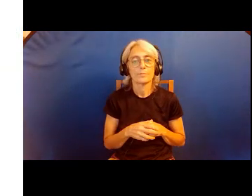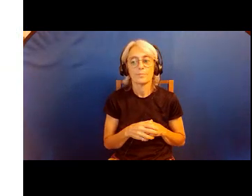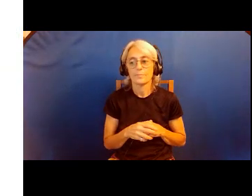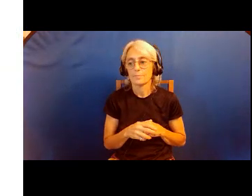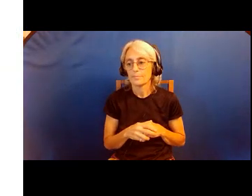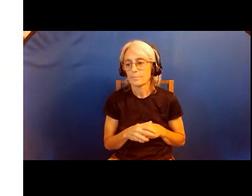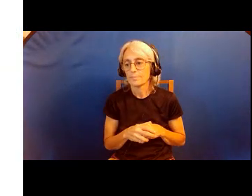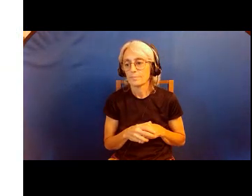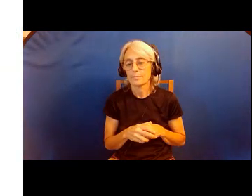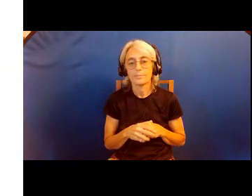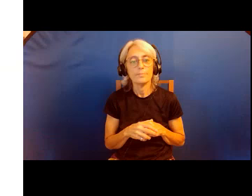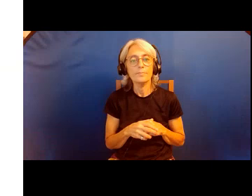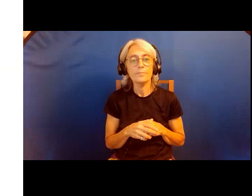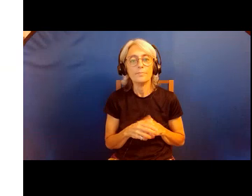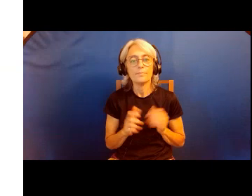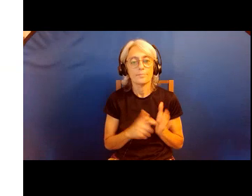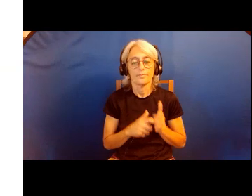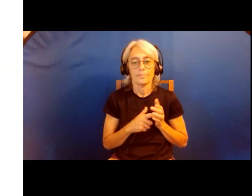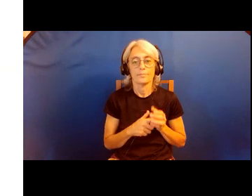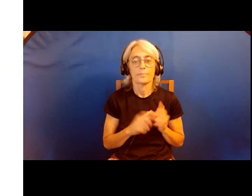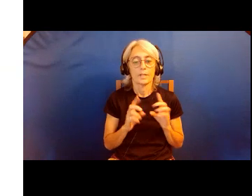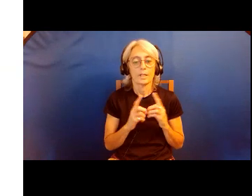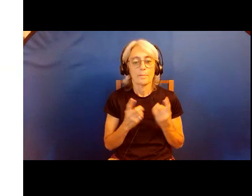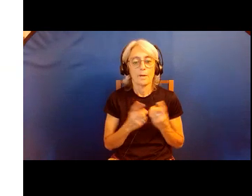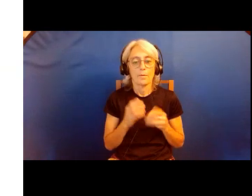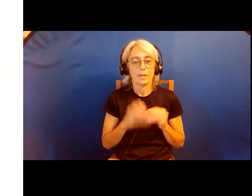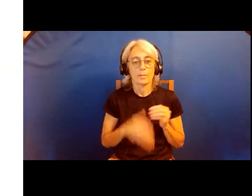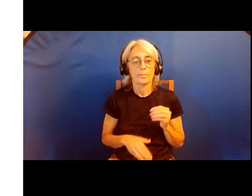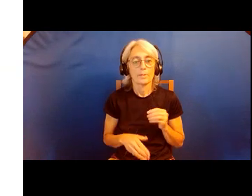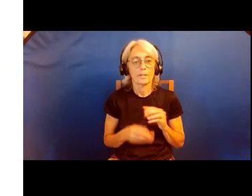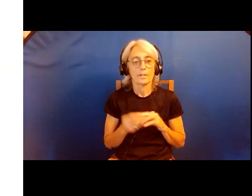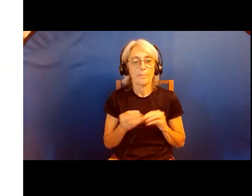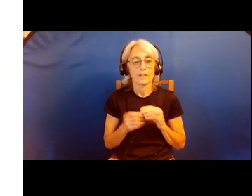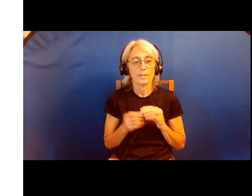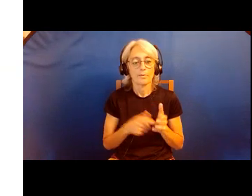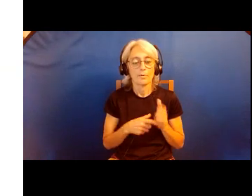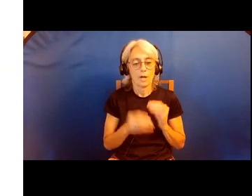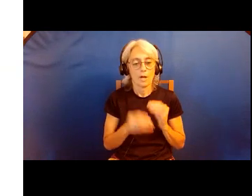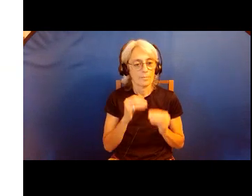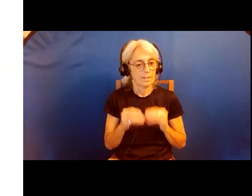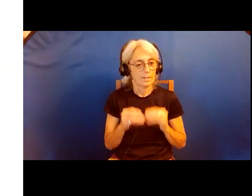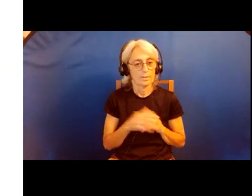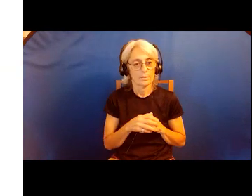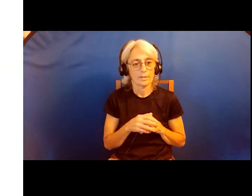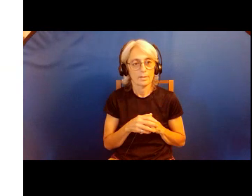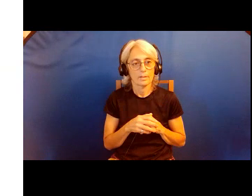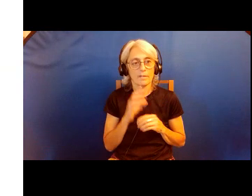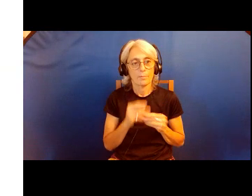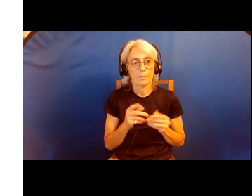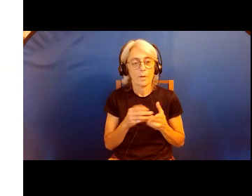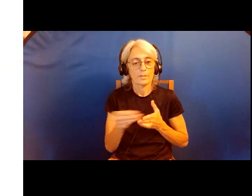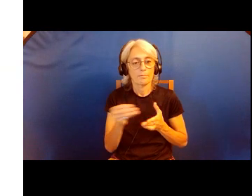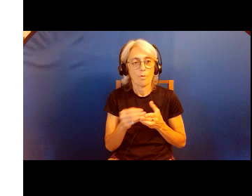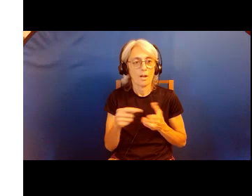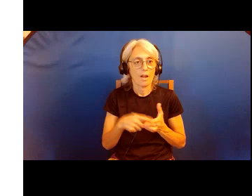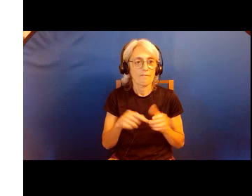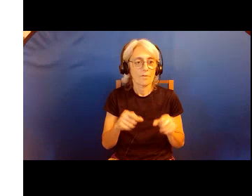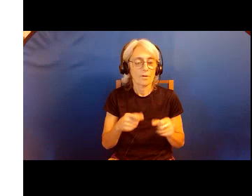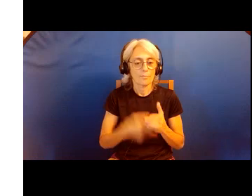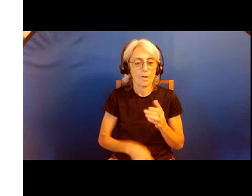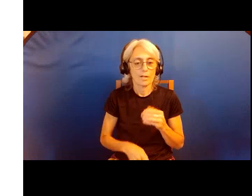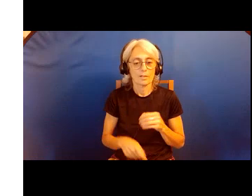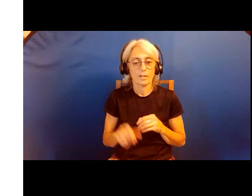The Roberti Act requires the department to complete lender-required repairs for properties being purchased at affordable prices. The Act